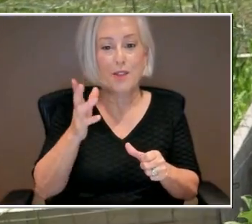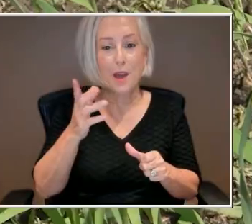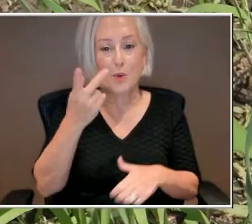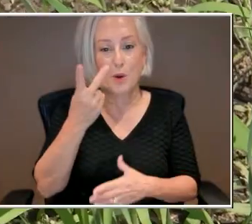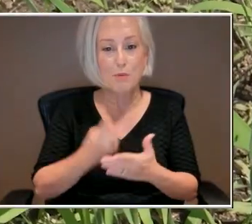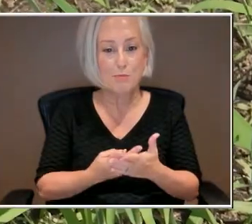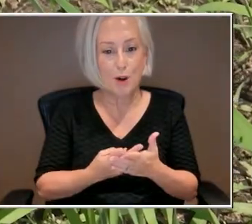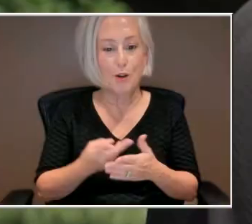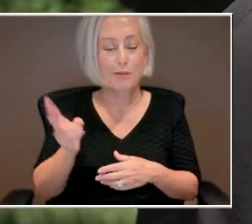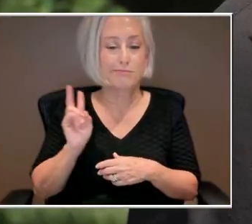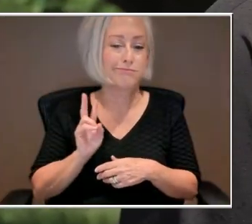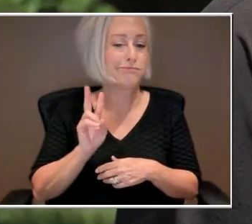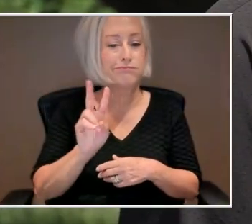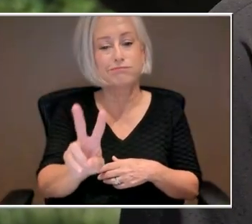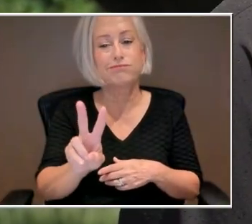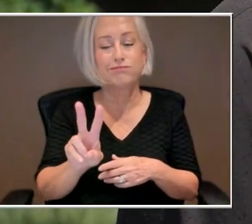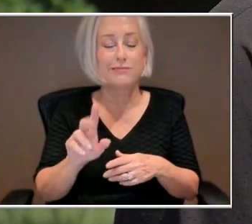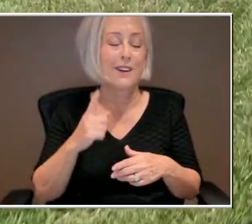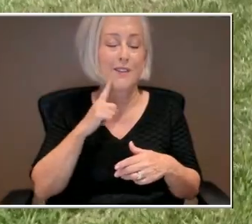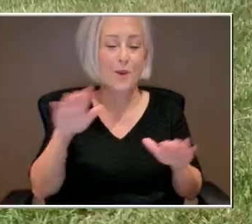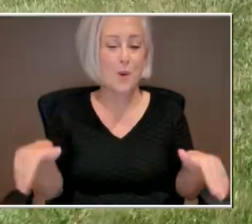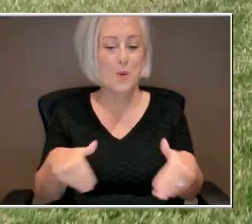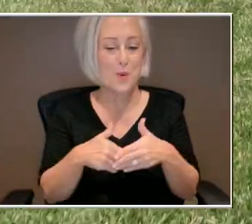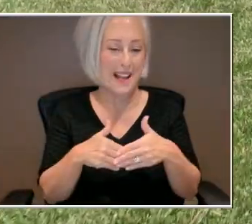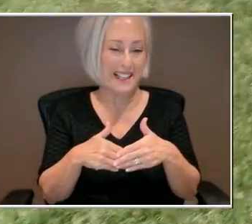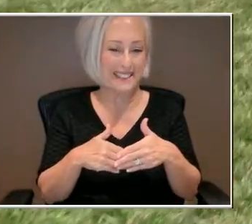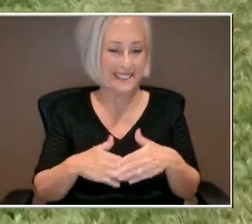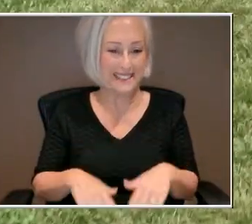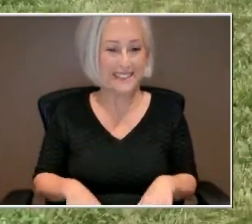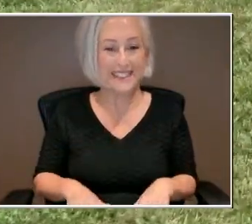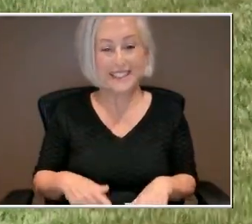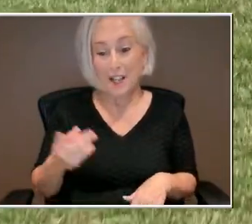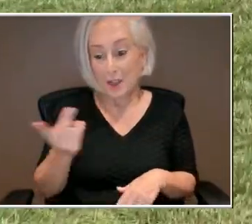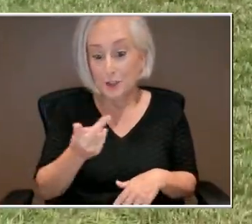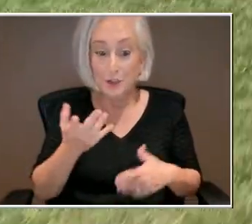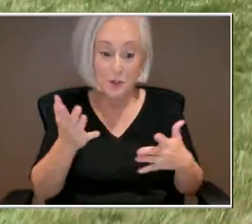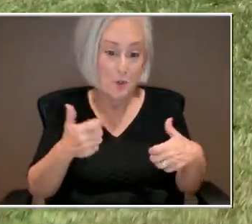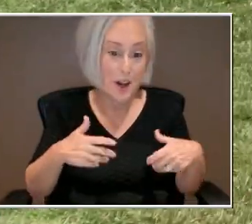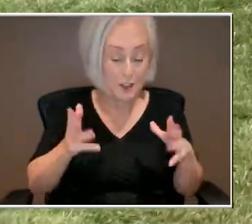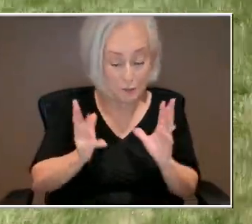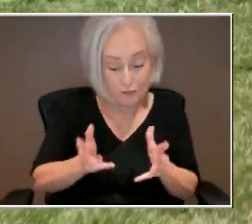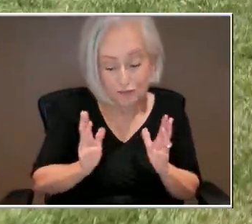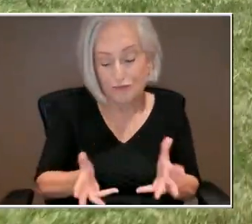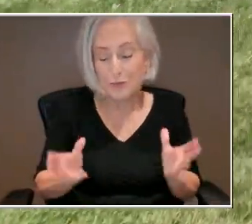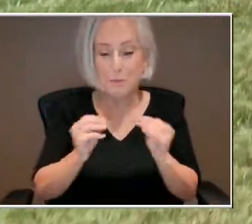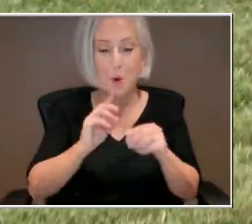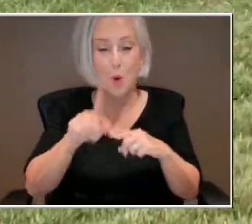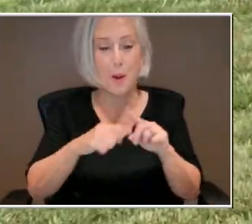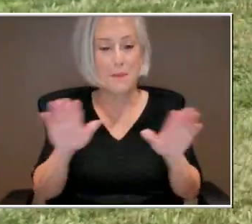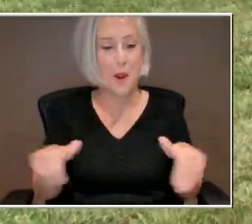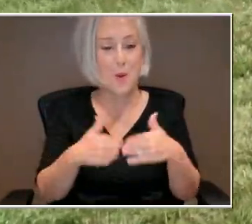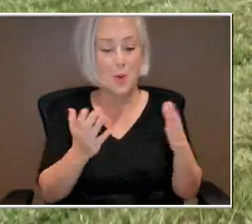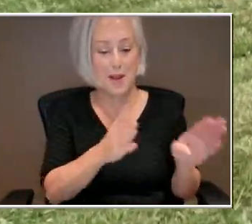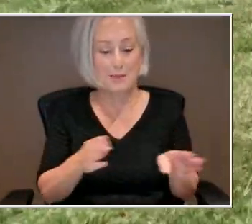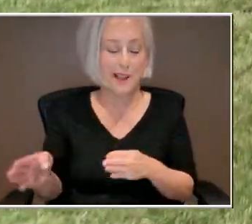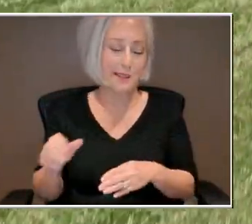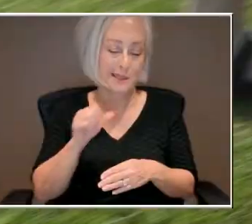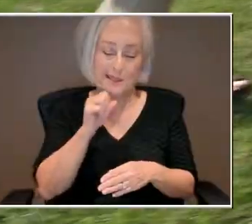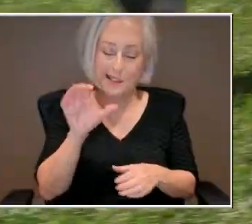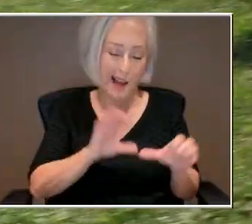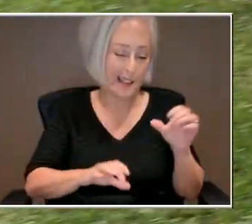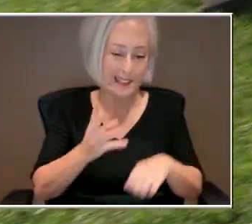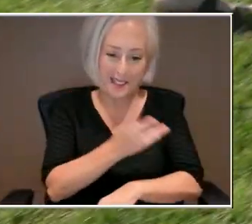bouquets. Right now, these two are way more interested in talking wedding plans than chemo appointments. It's almost